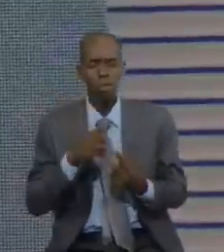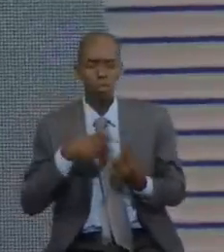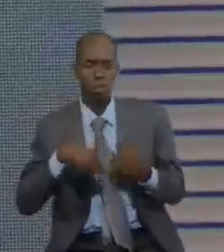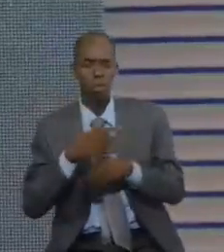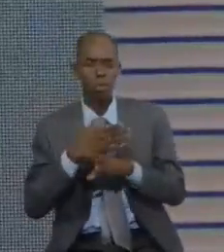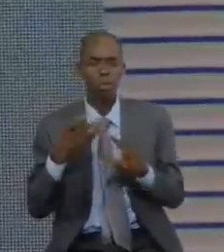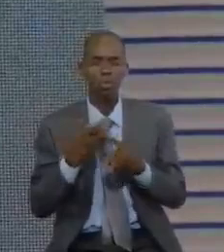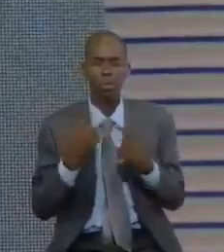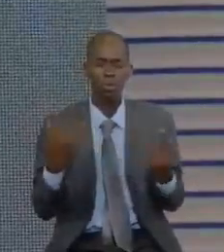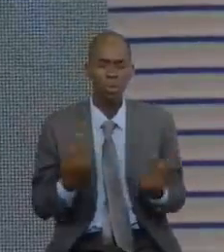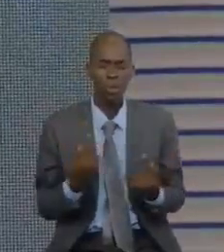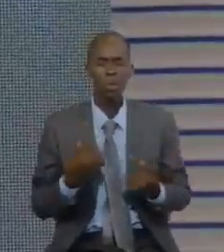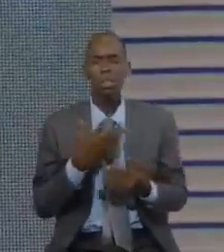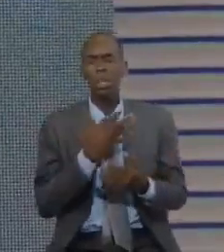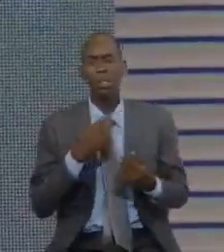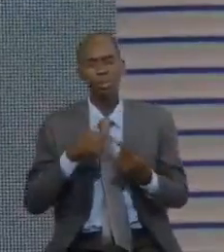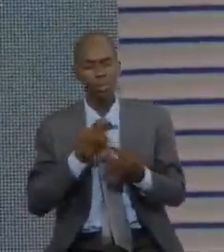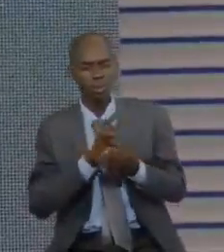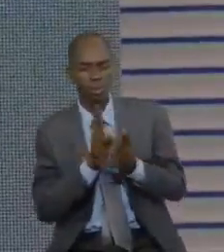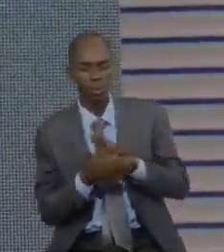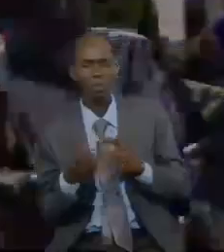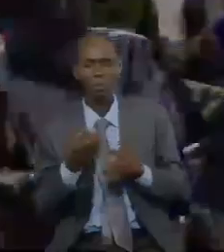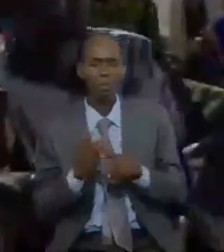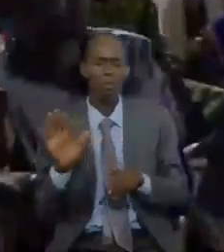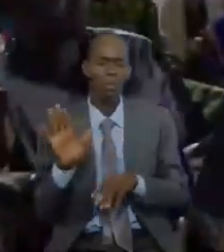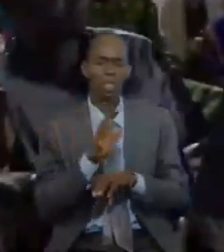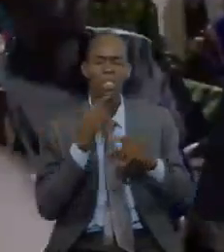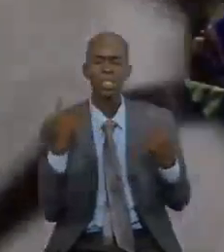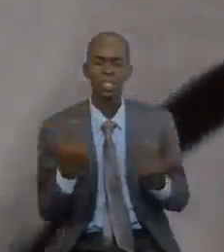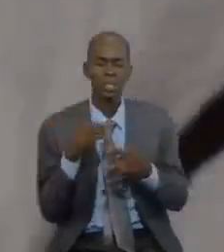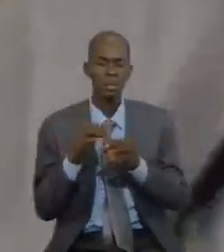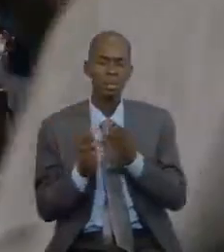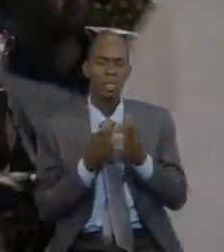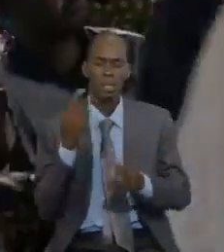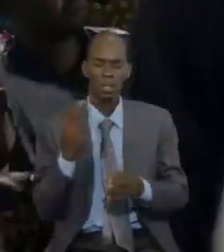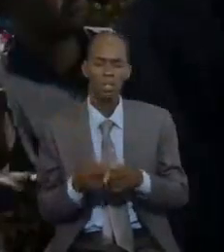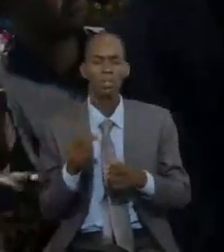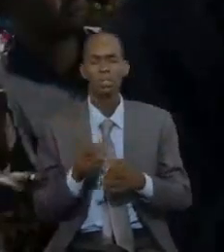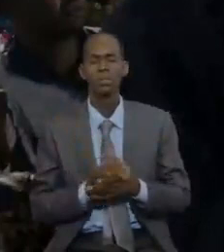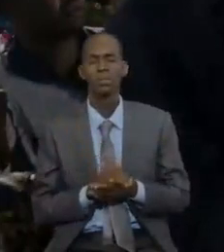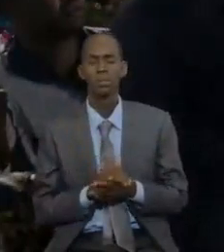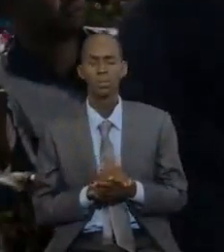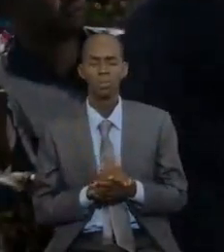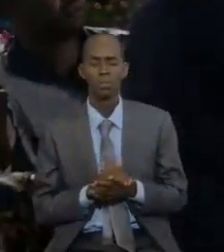penitent, and to repent of their sin in Jesus' name.